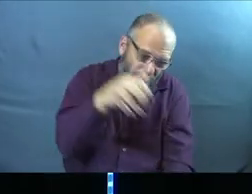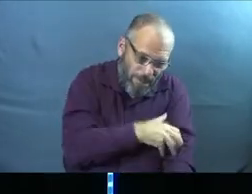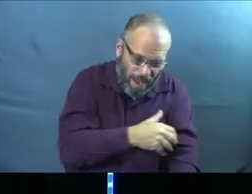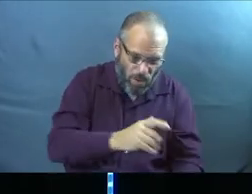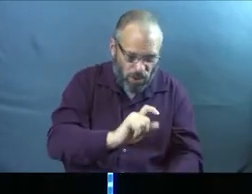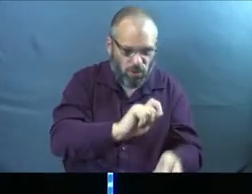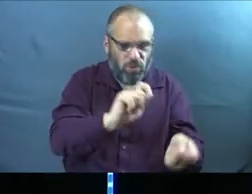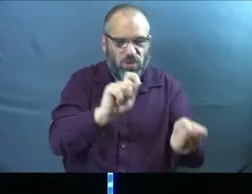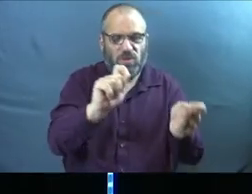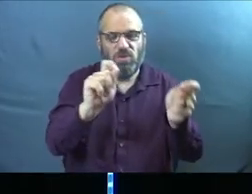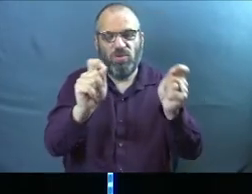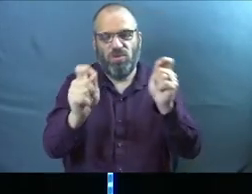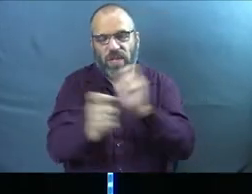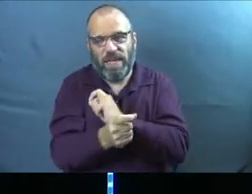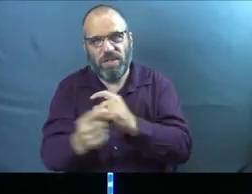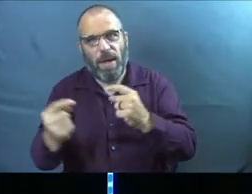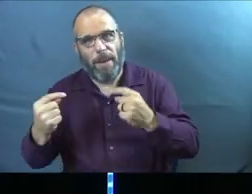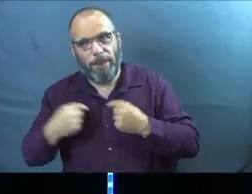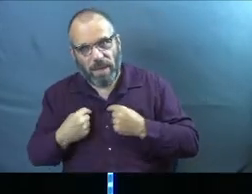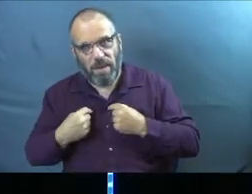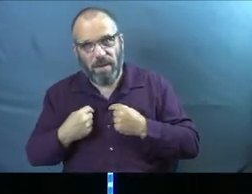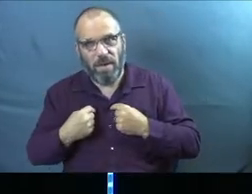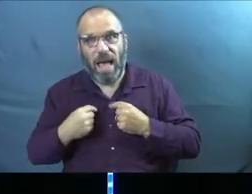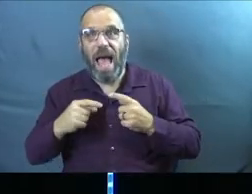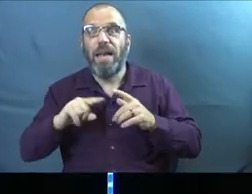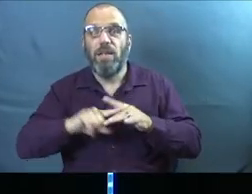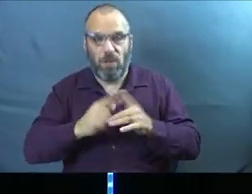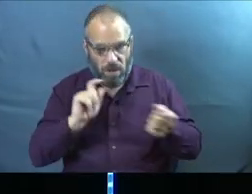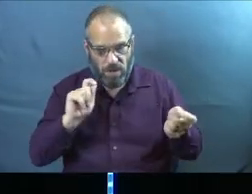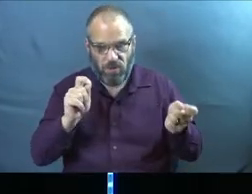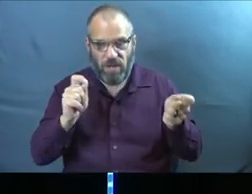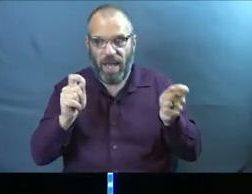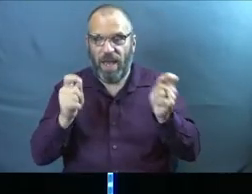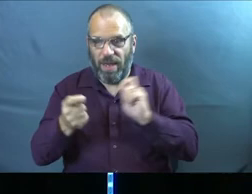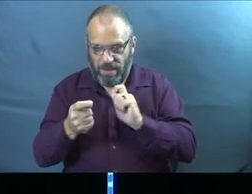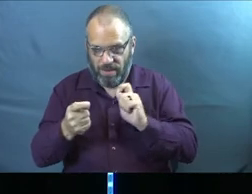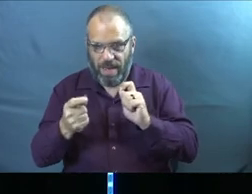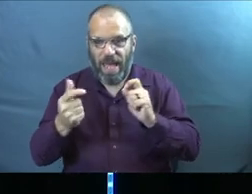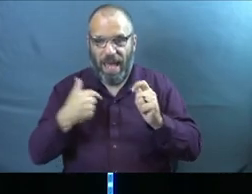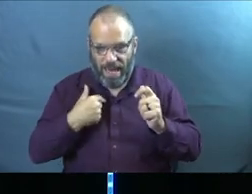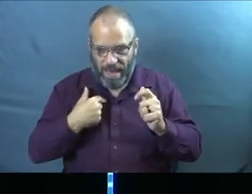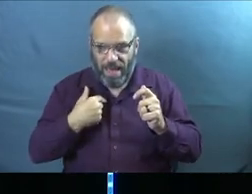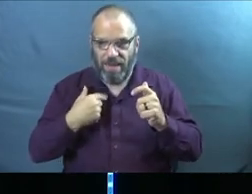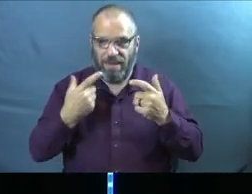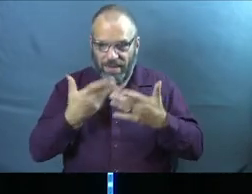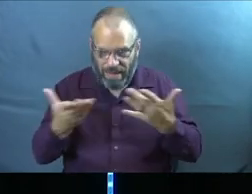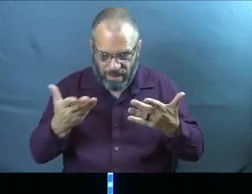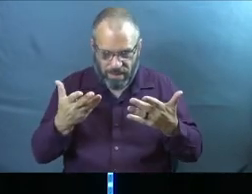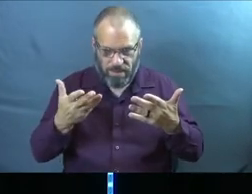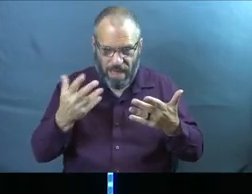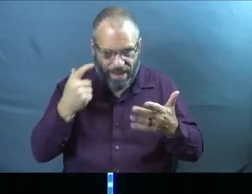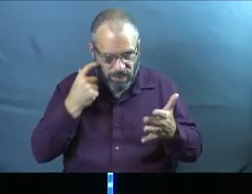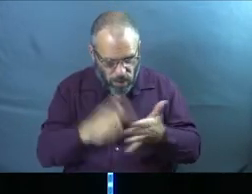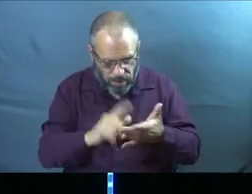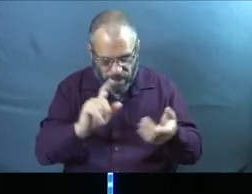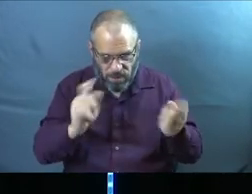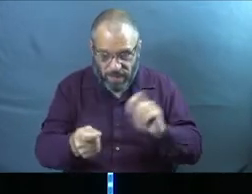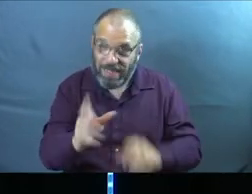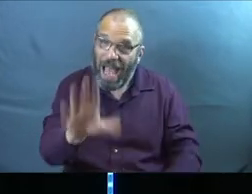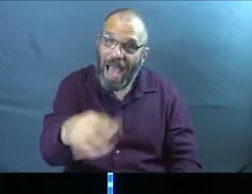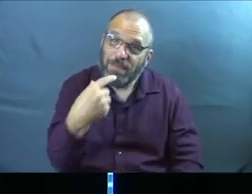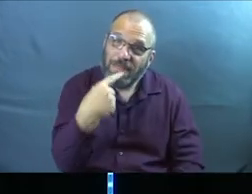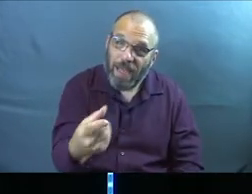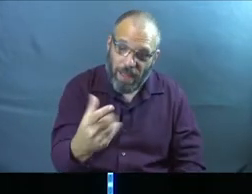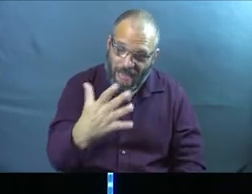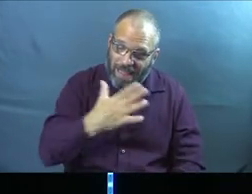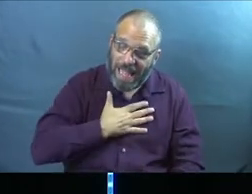to start changing me. And it did start changing me, and I did cross a line, and things started to change. And I'm telling you